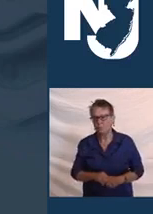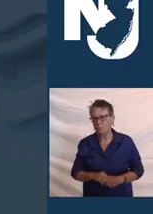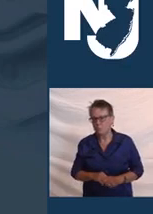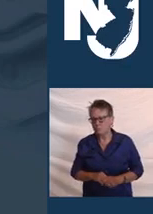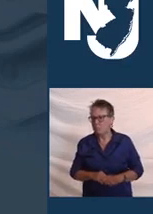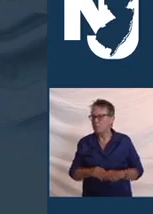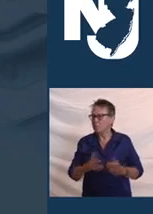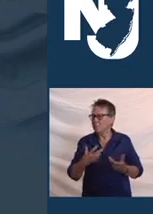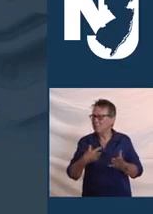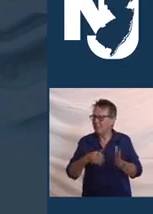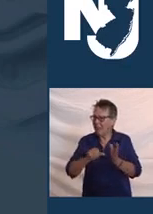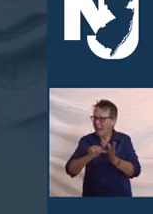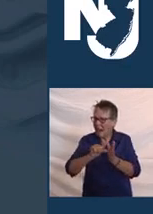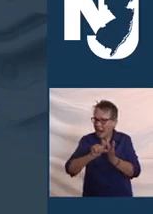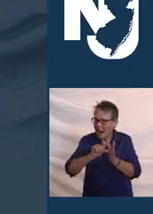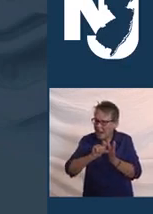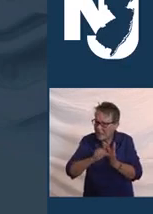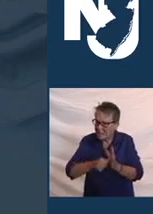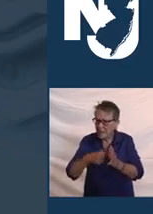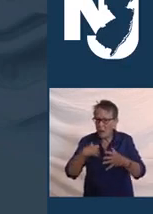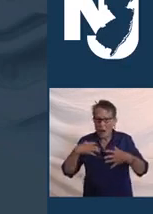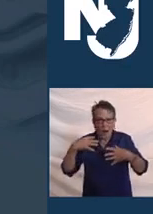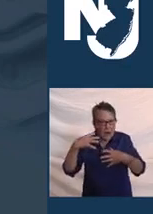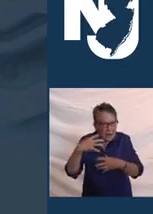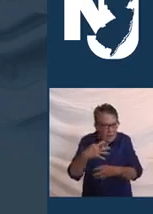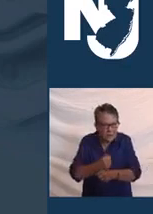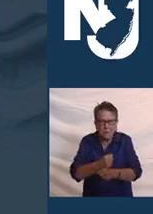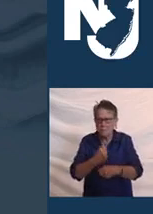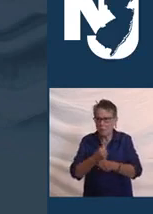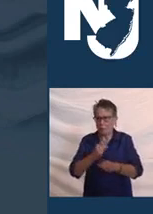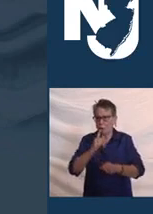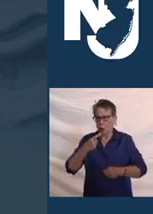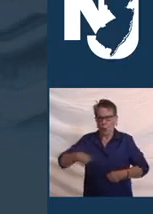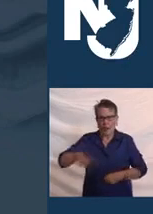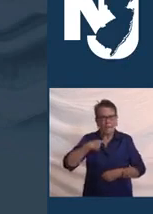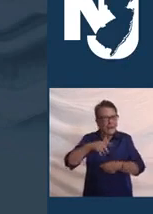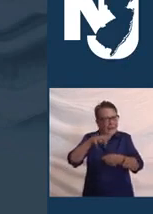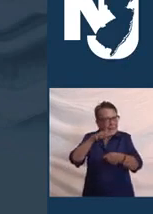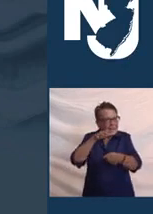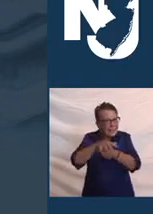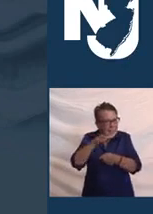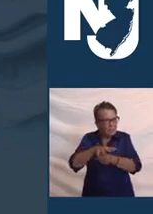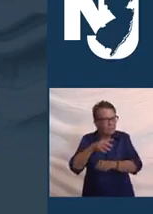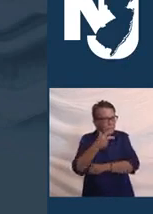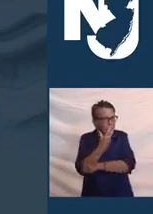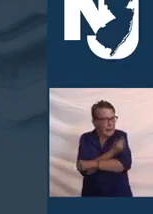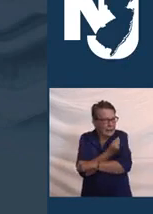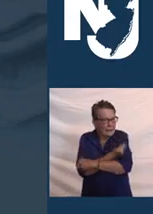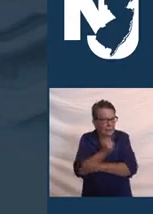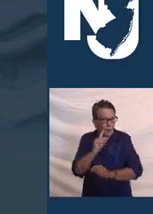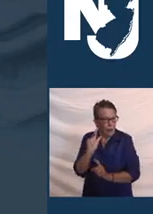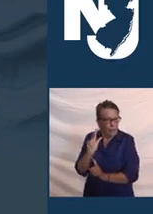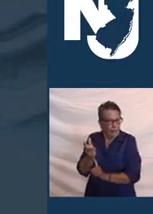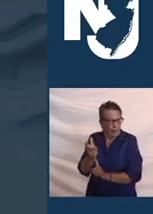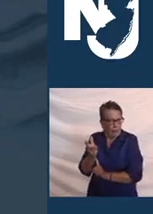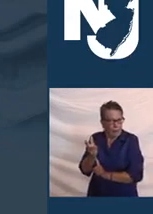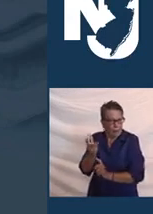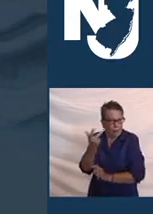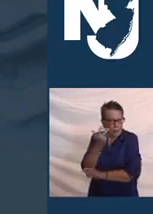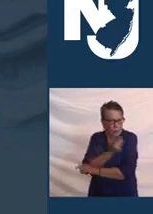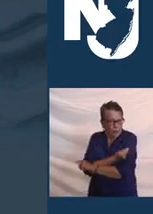sure that we have the supply ready to go once the CDC and FDA gives us their final